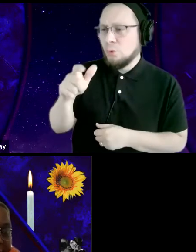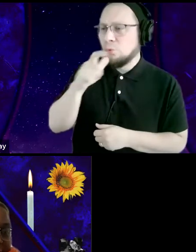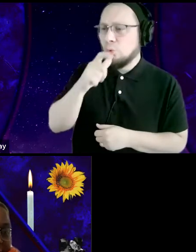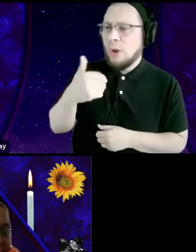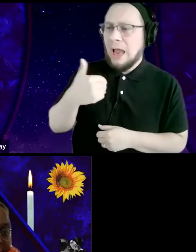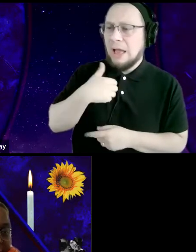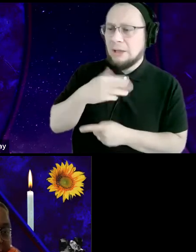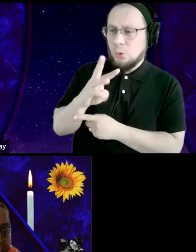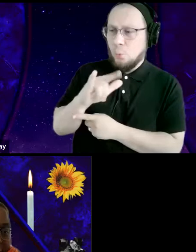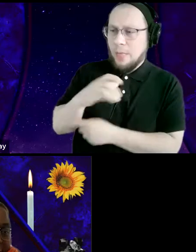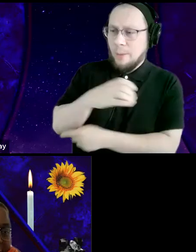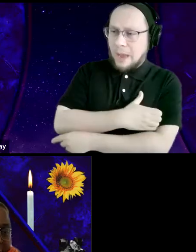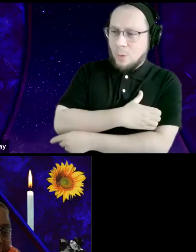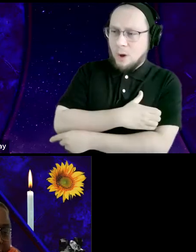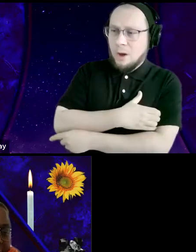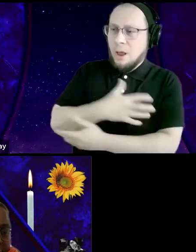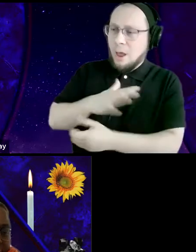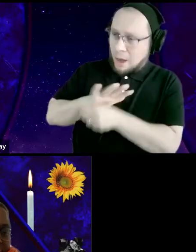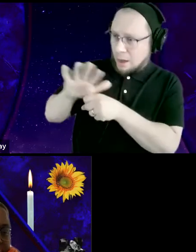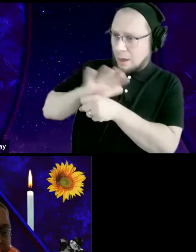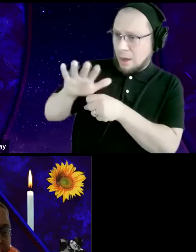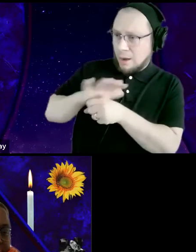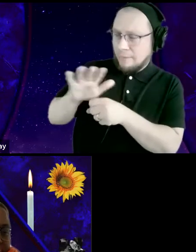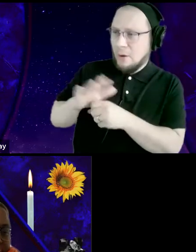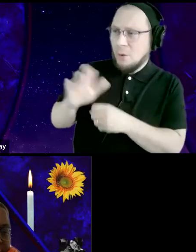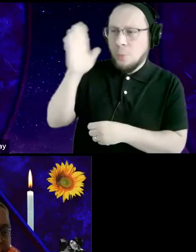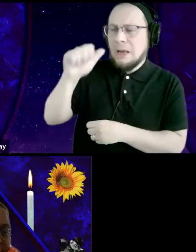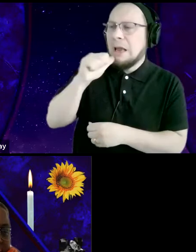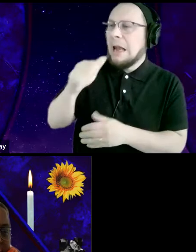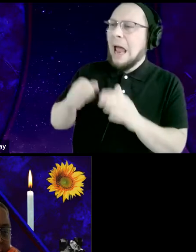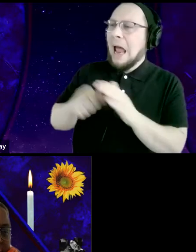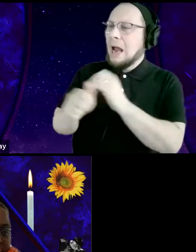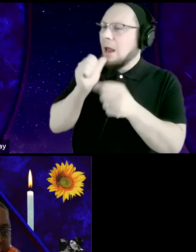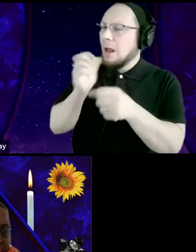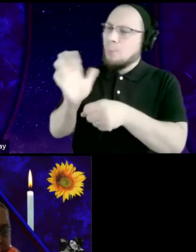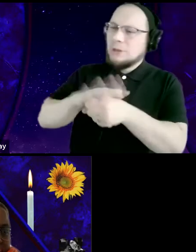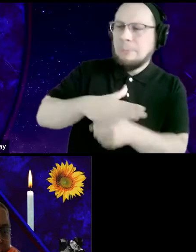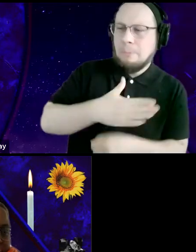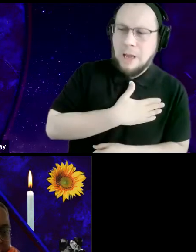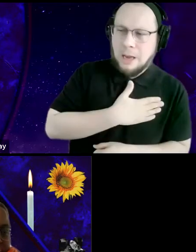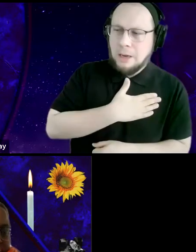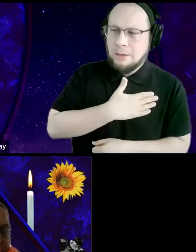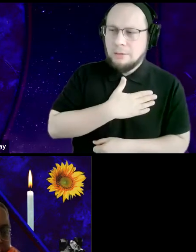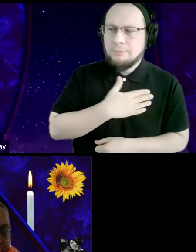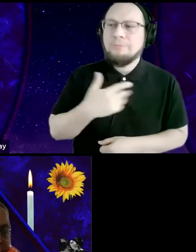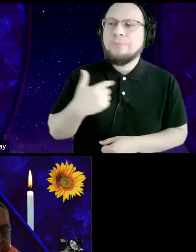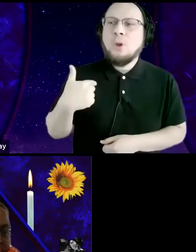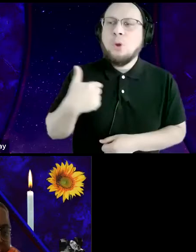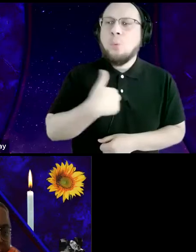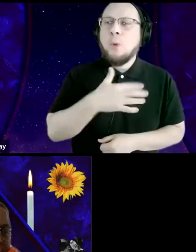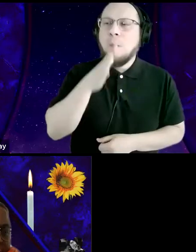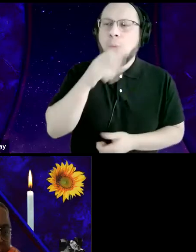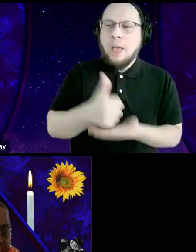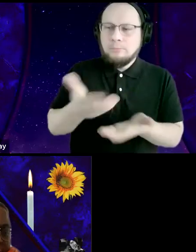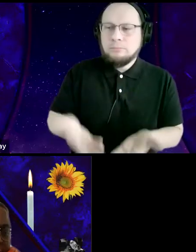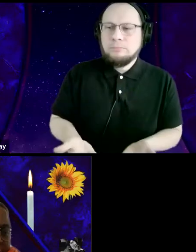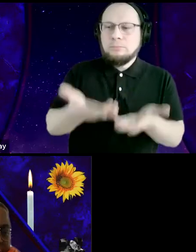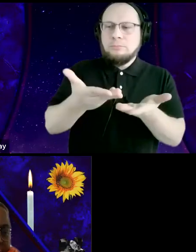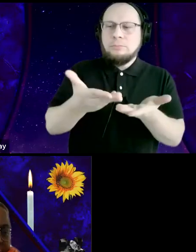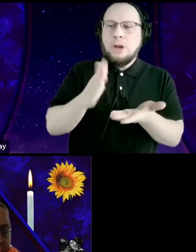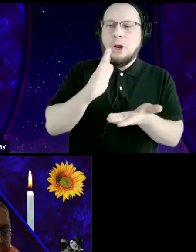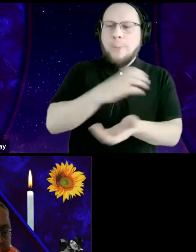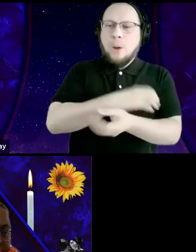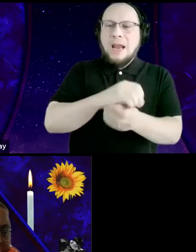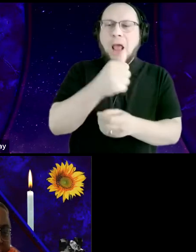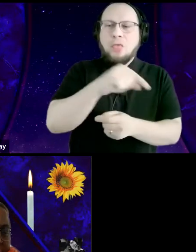and spacious, not once vouchsafe to hide my will in thine? Shall will in others seem right gracious, and in